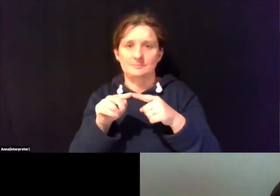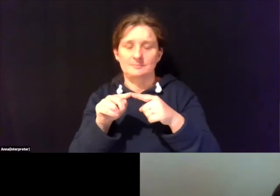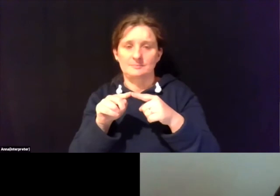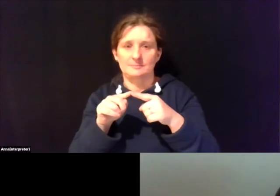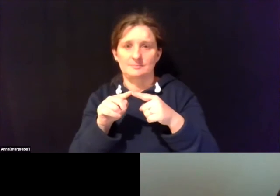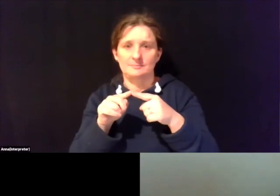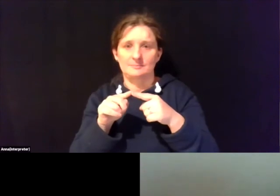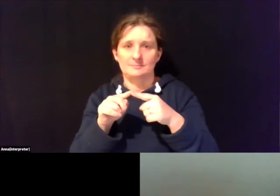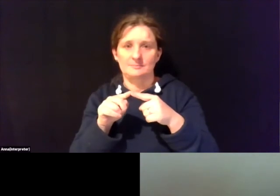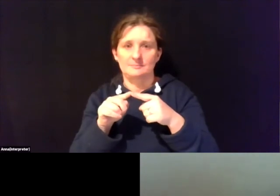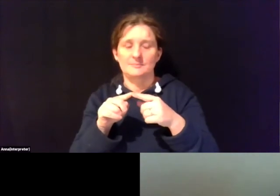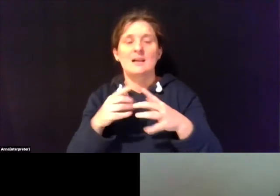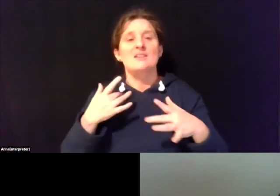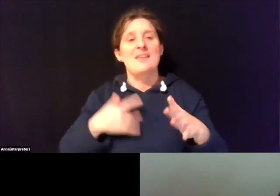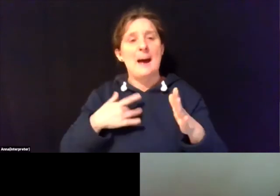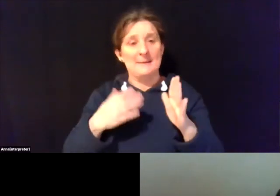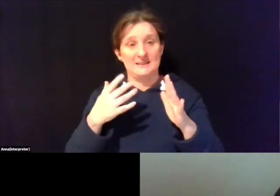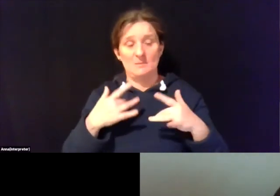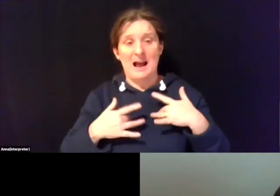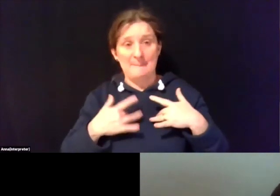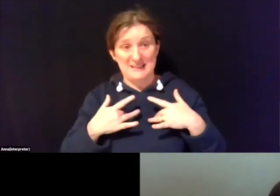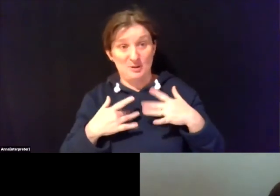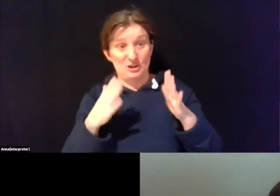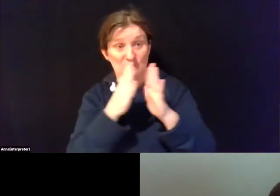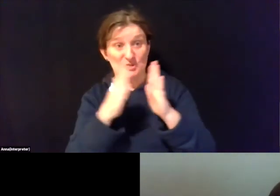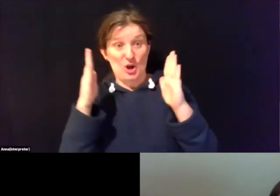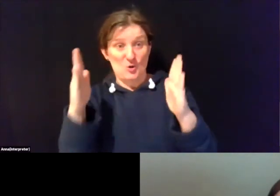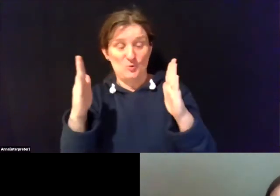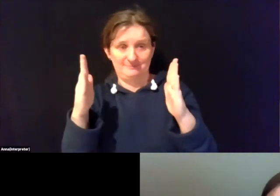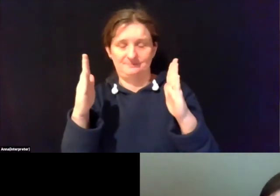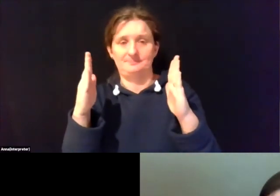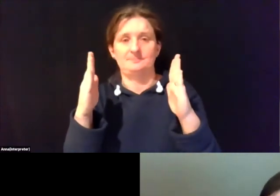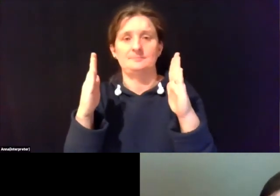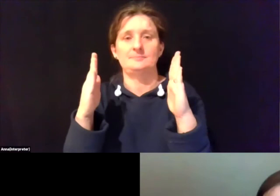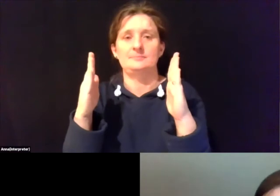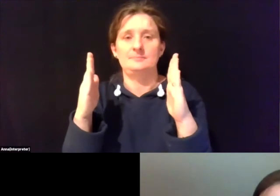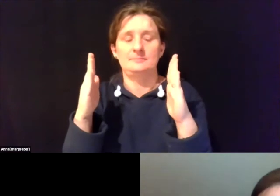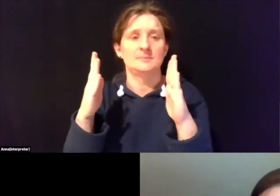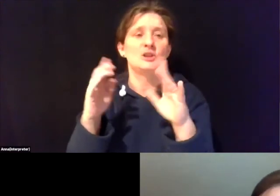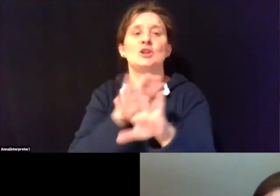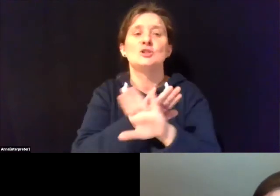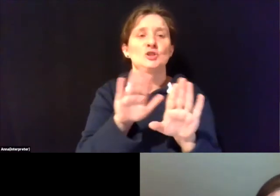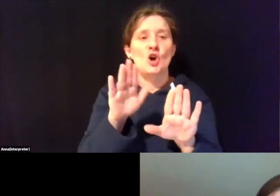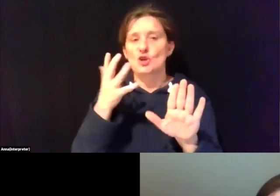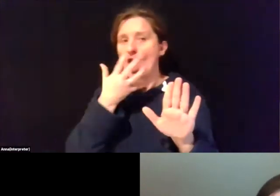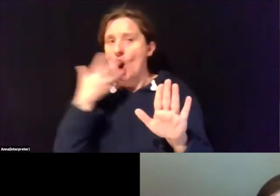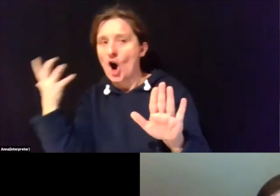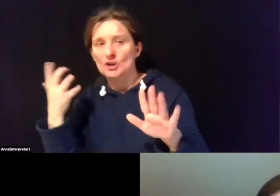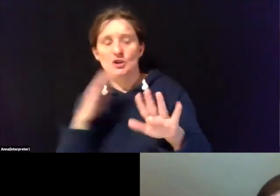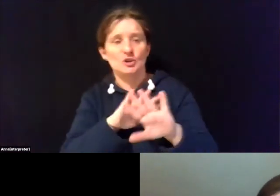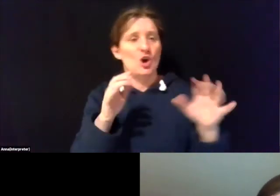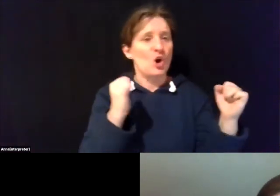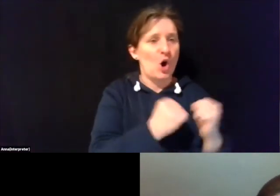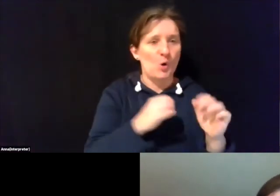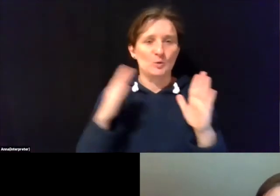from just calling it the habitable zone. And it used to be called the Goldilocks zone because it's not too hot and not too cold. But there are all these